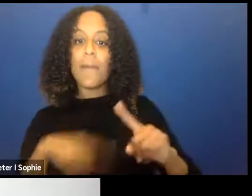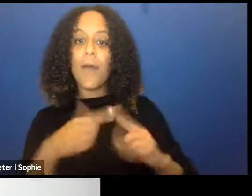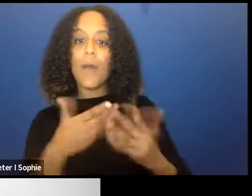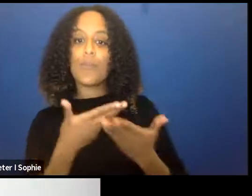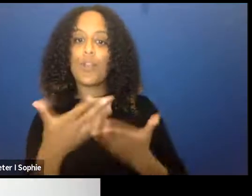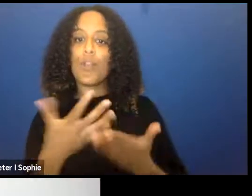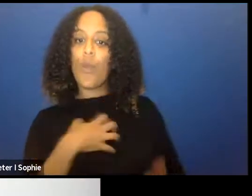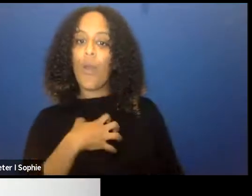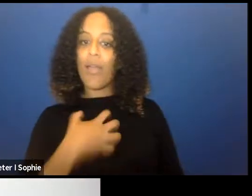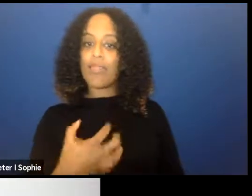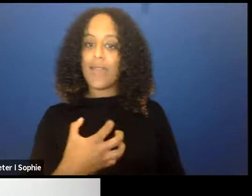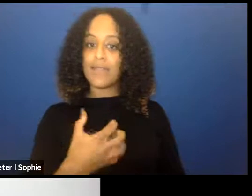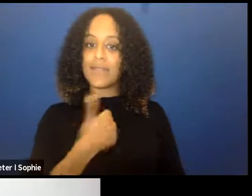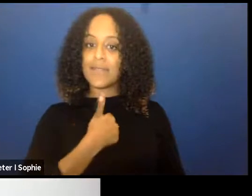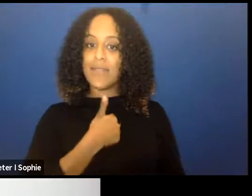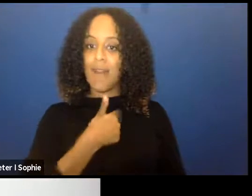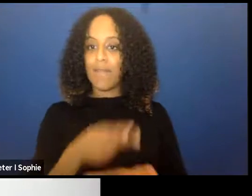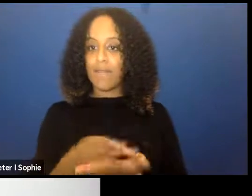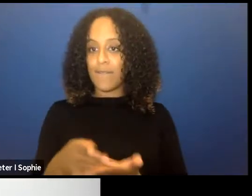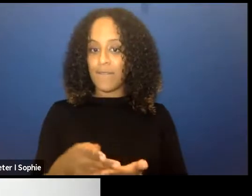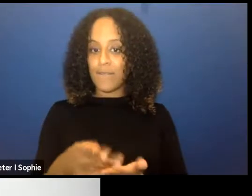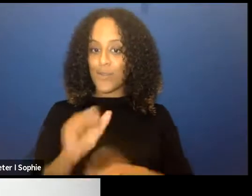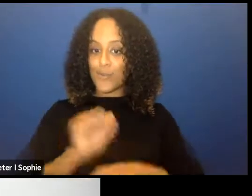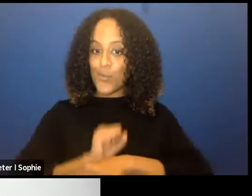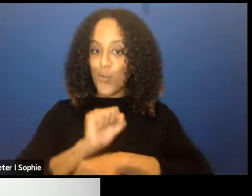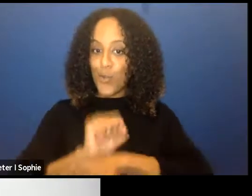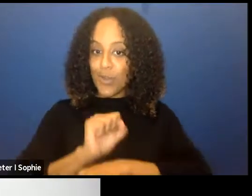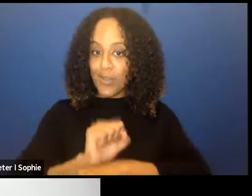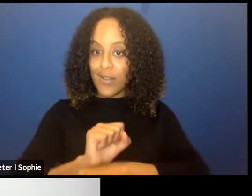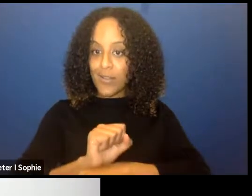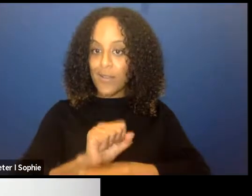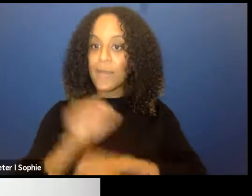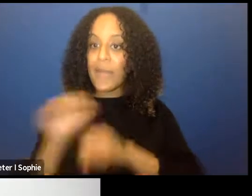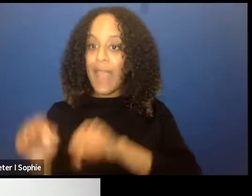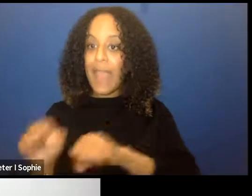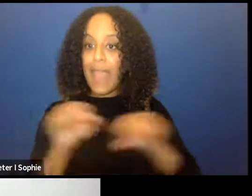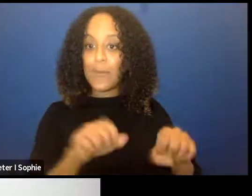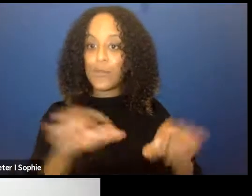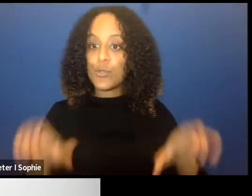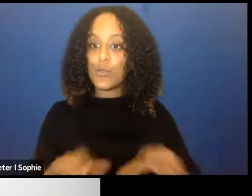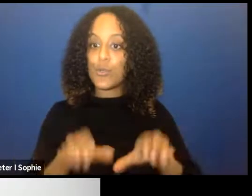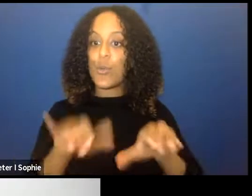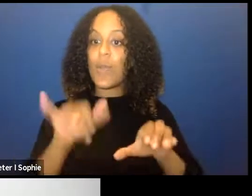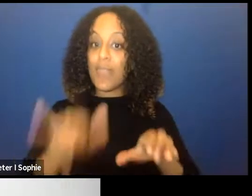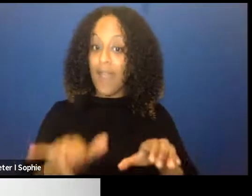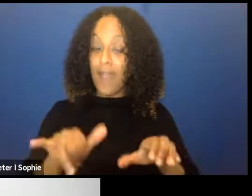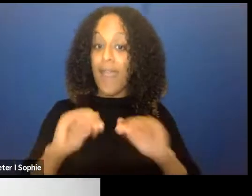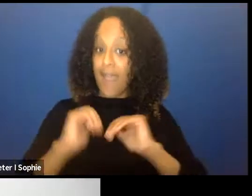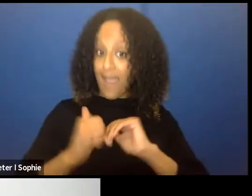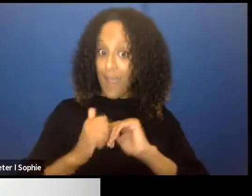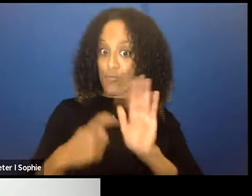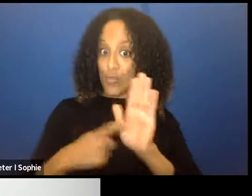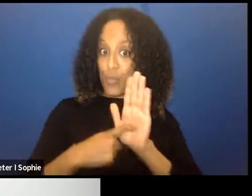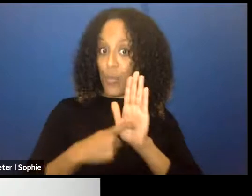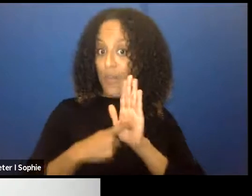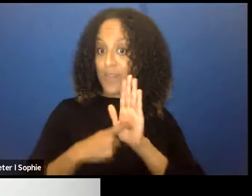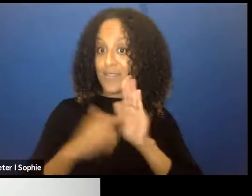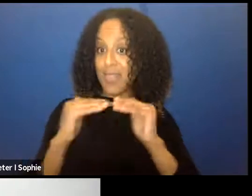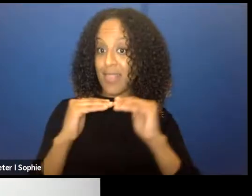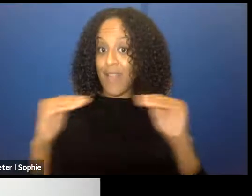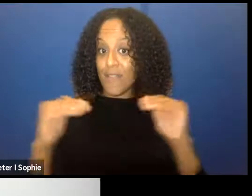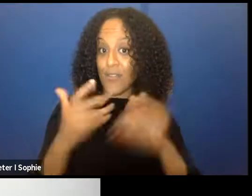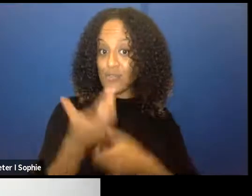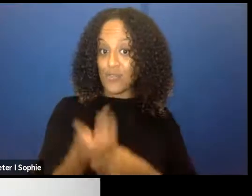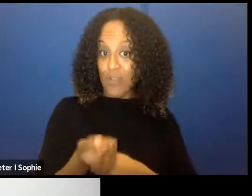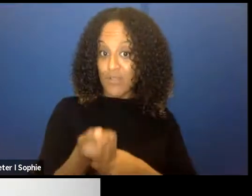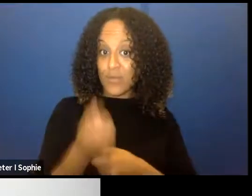authentic self to work. And being able to do that requires a level of trust